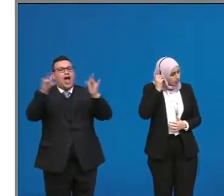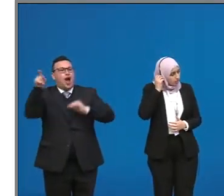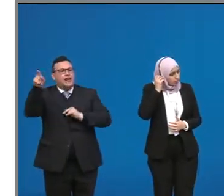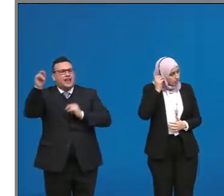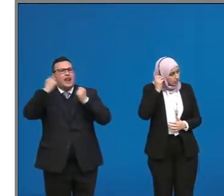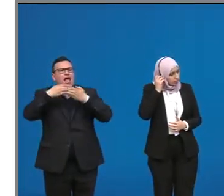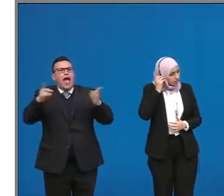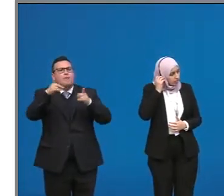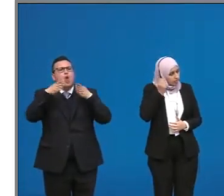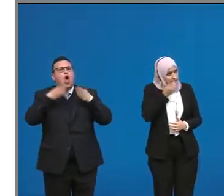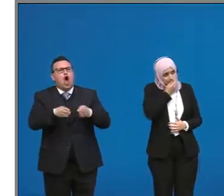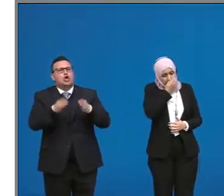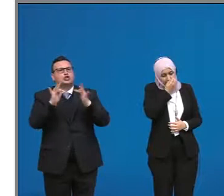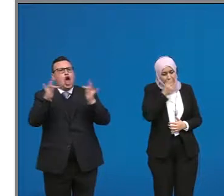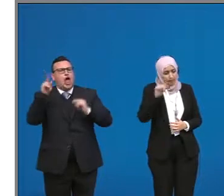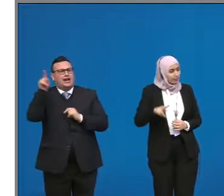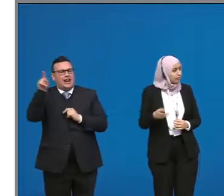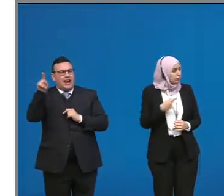a curriculum,